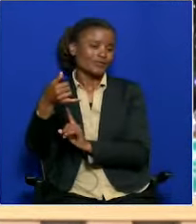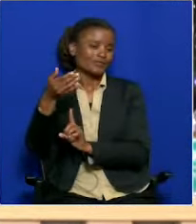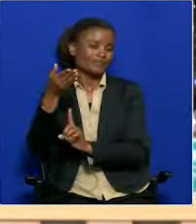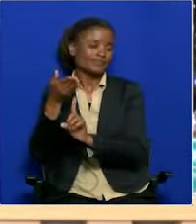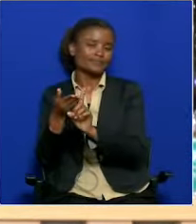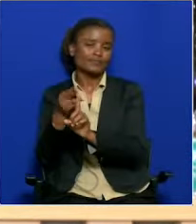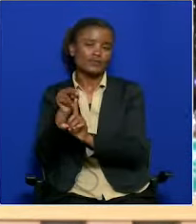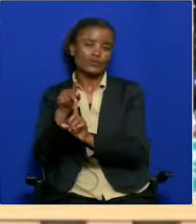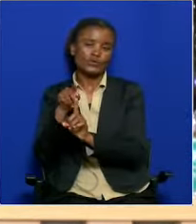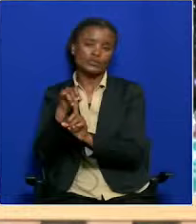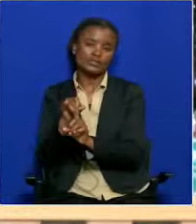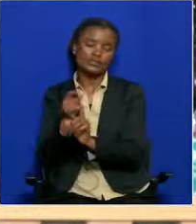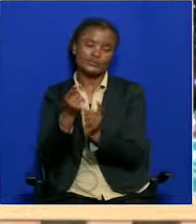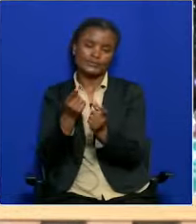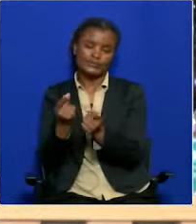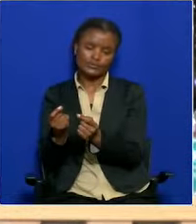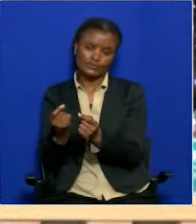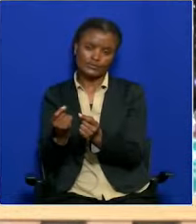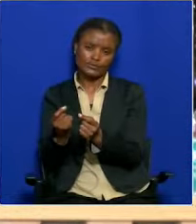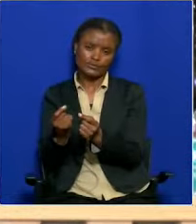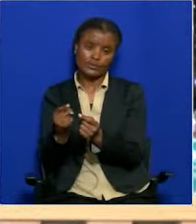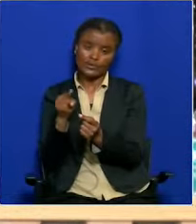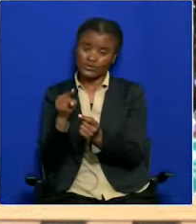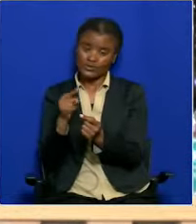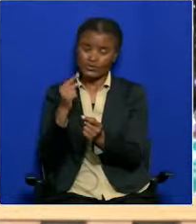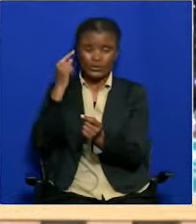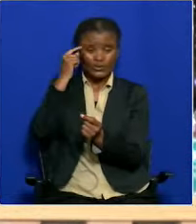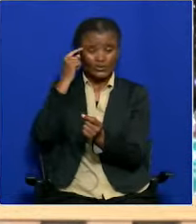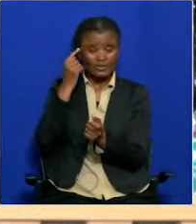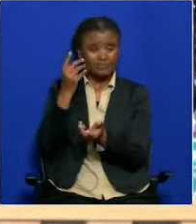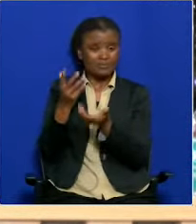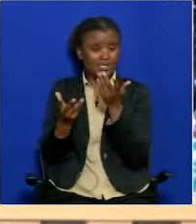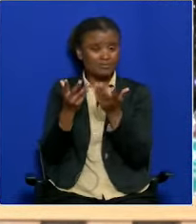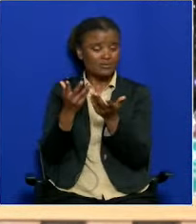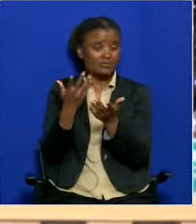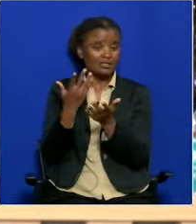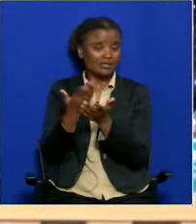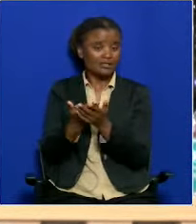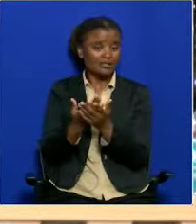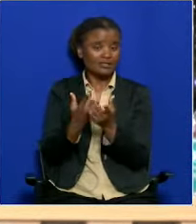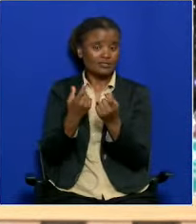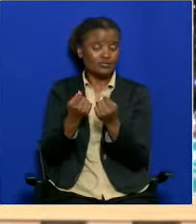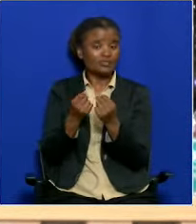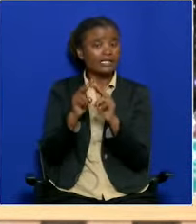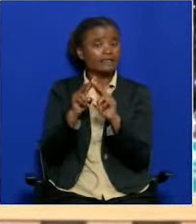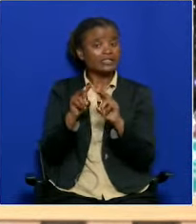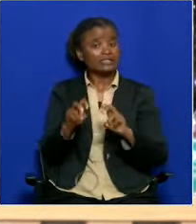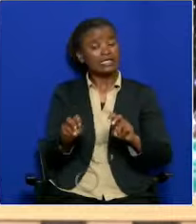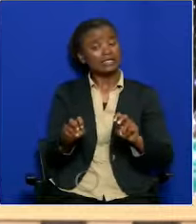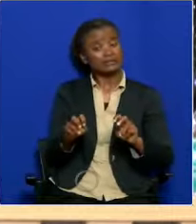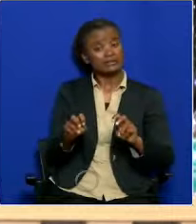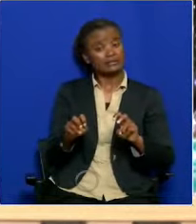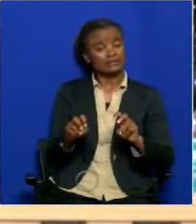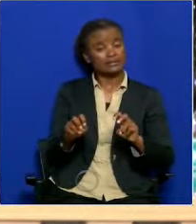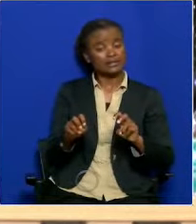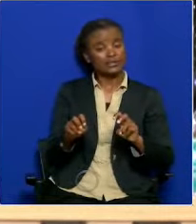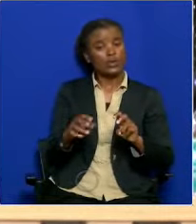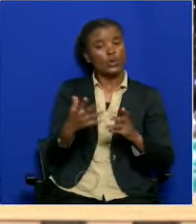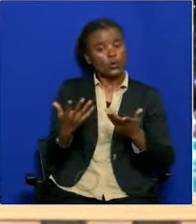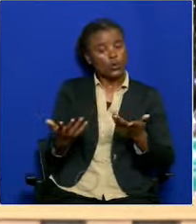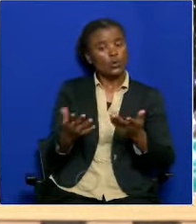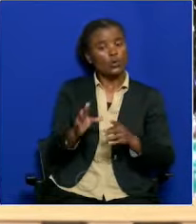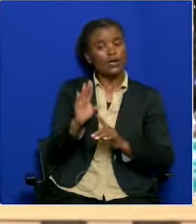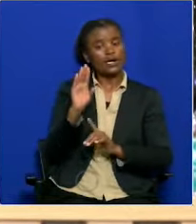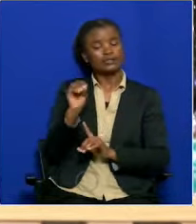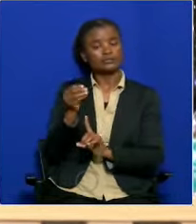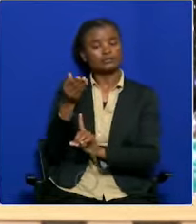an operation? Or were you asking Sergeant Nkosi to do this as a personal favor because of his relationship